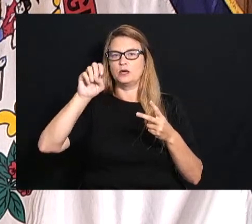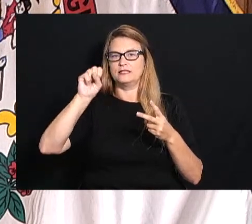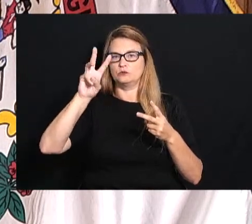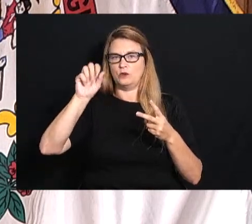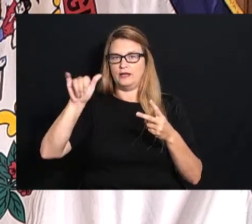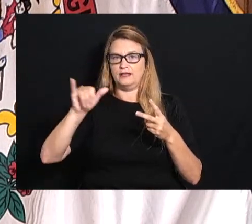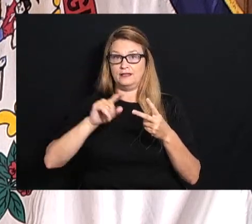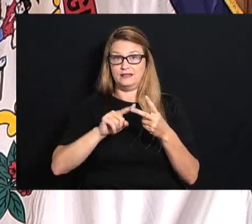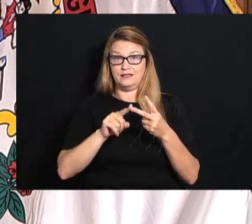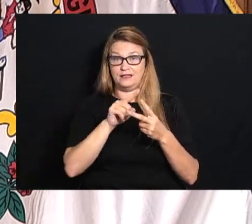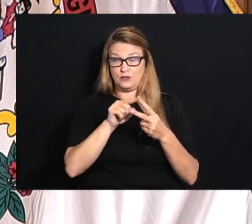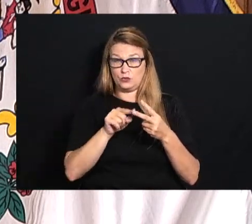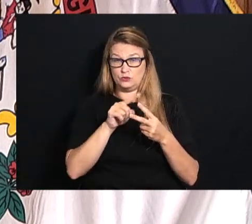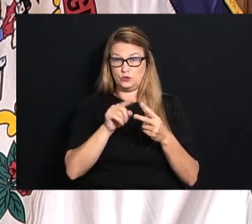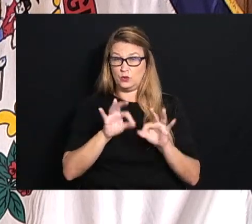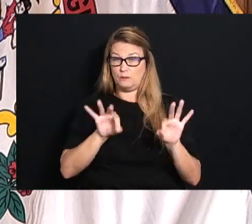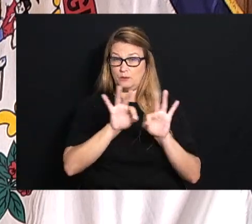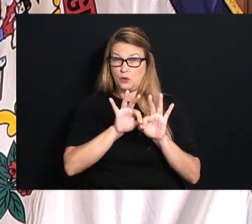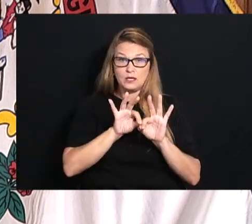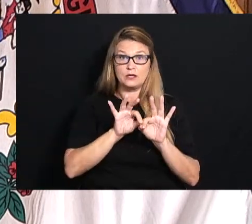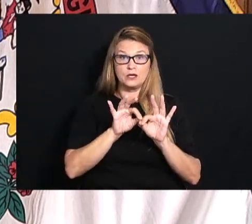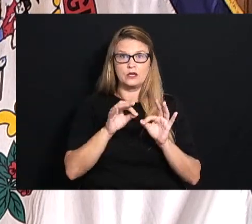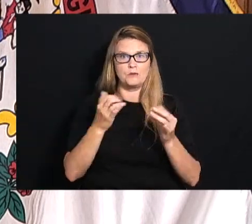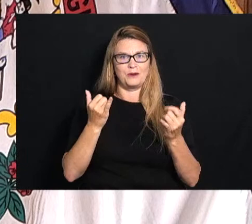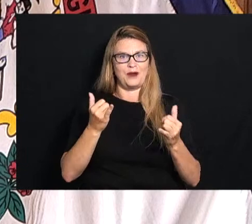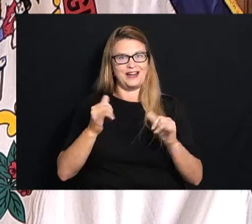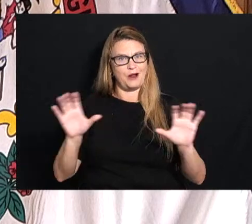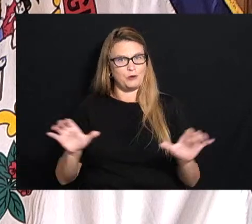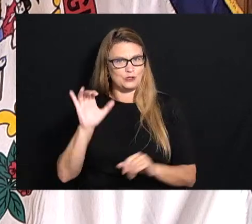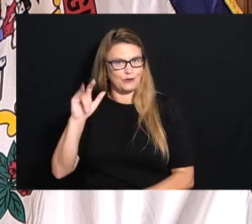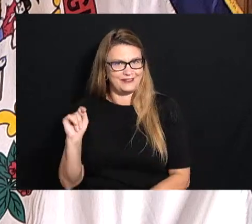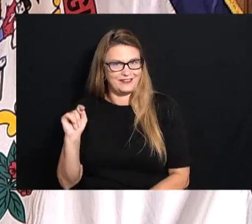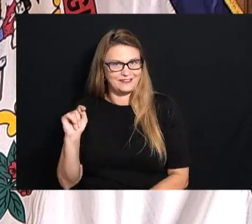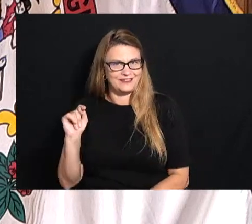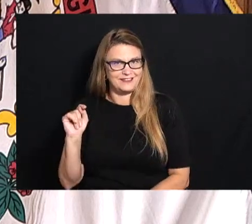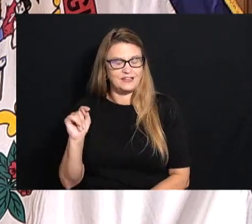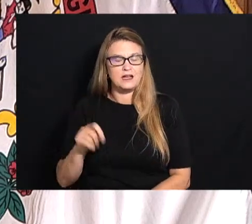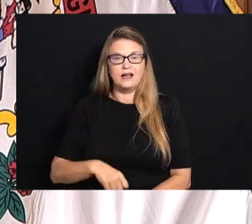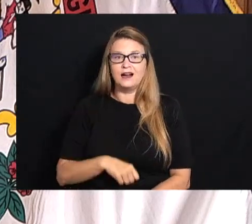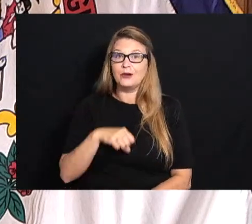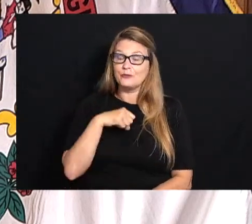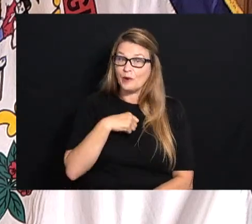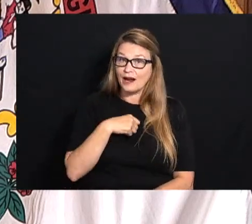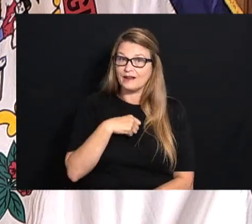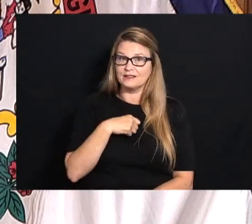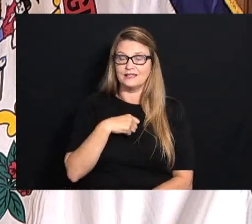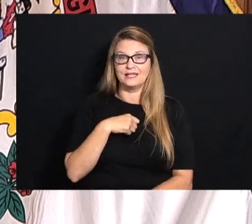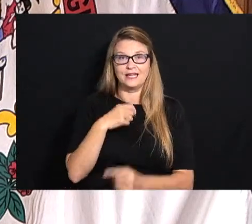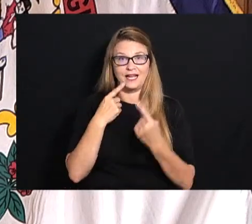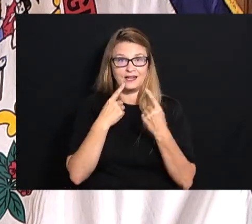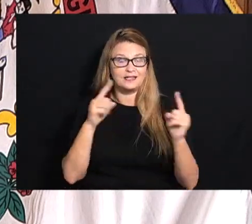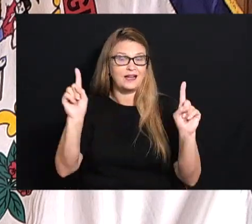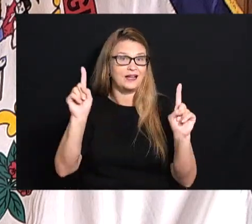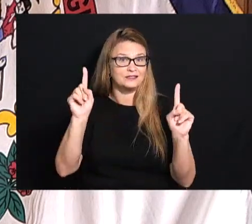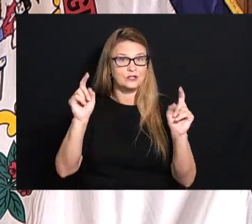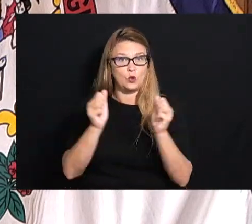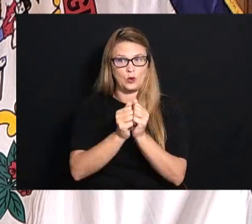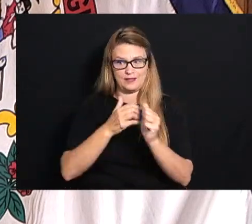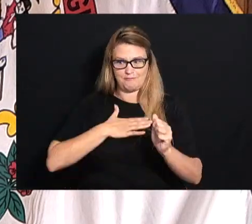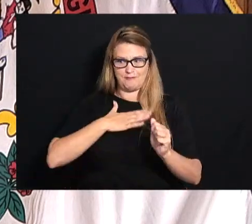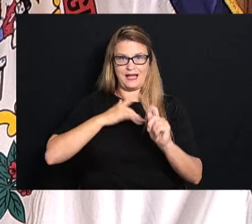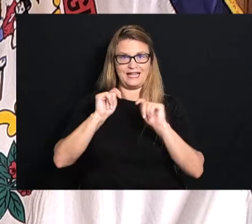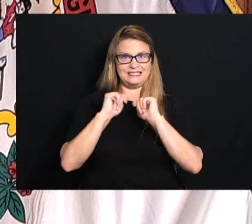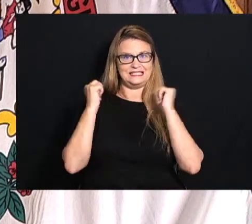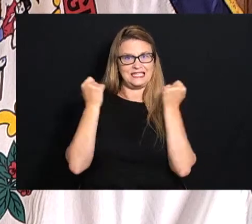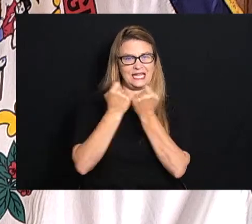now. Absolutely, we're doing it. And I can proudly say that in my administration, we got this